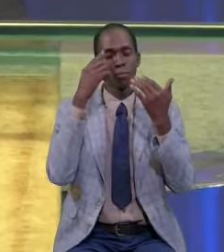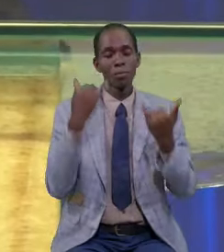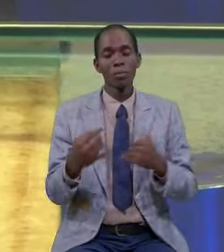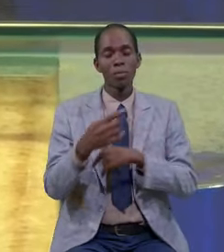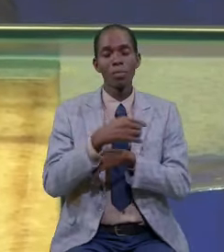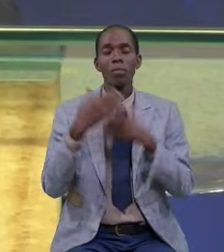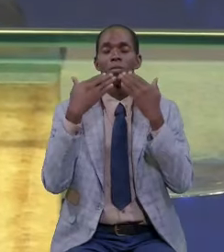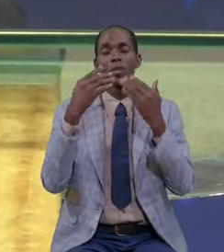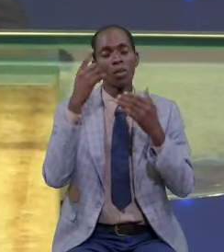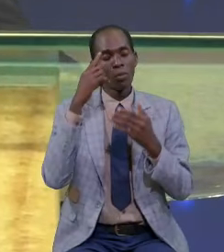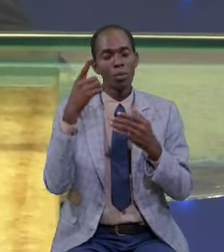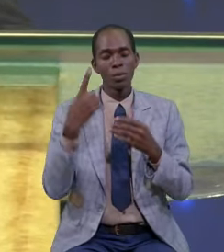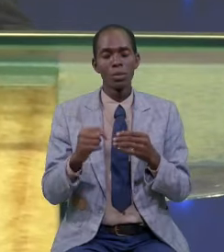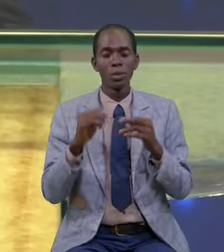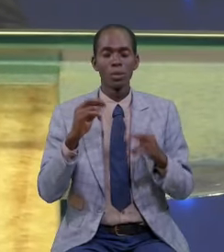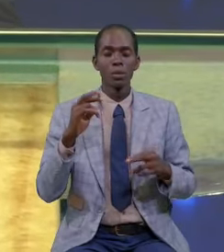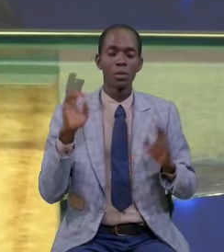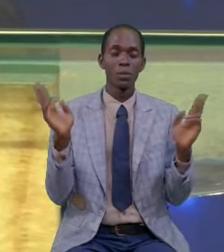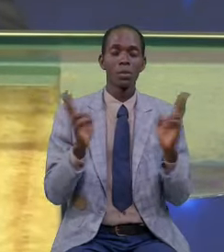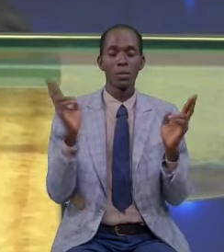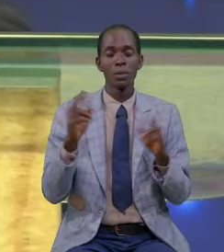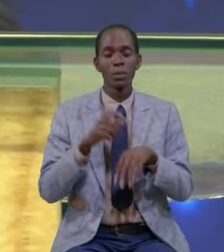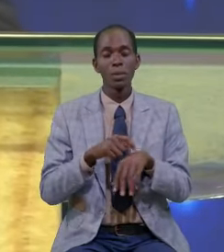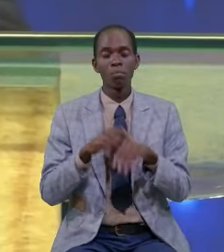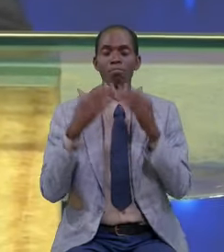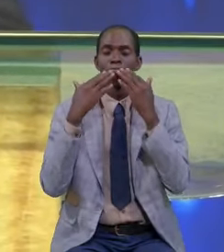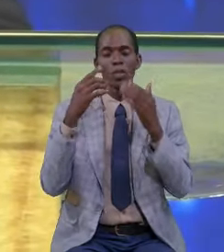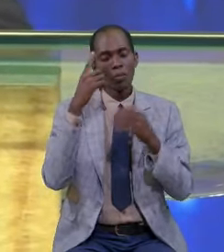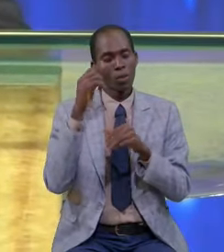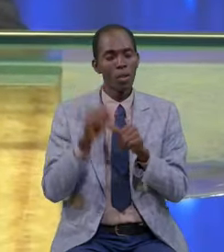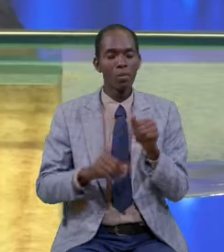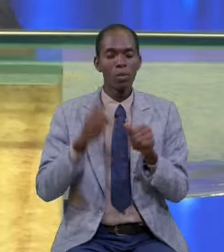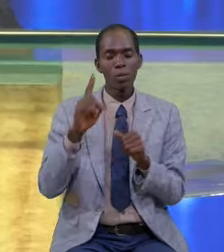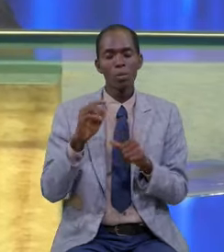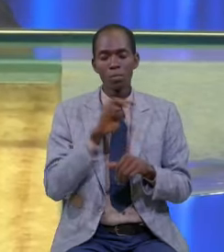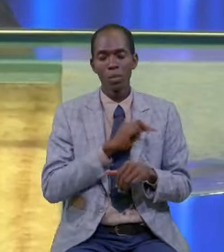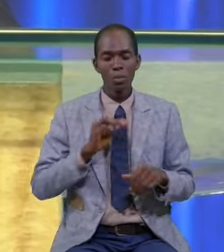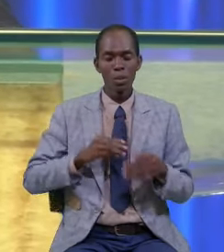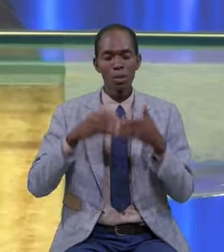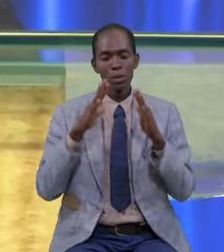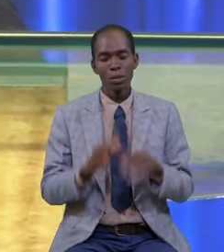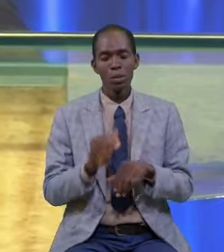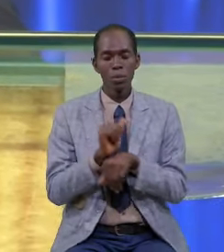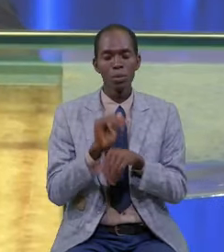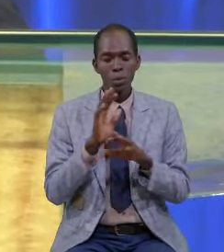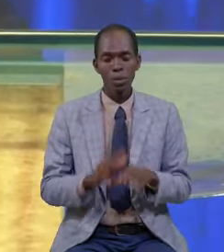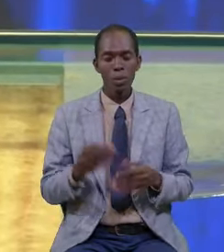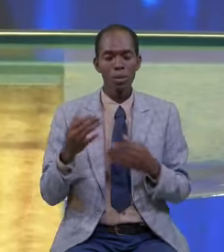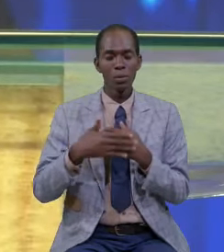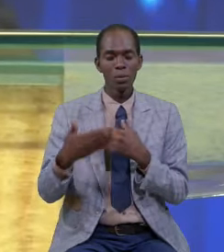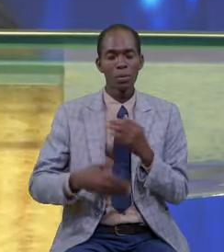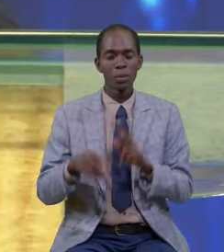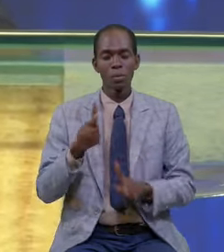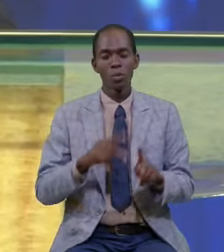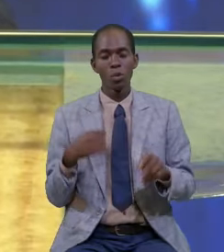revival session. Thank you for everyone, members, leaders, workers, invitees. We know that today